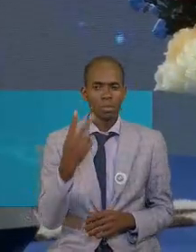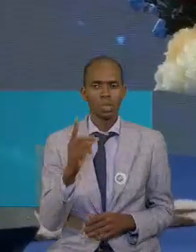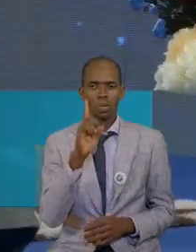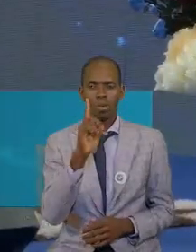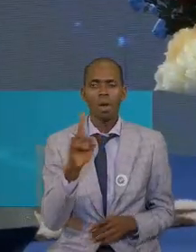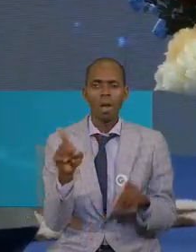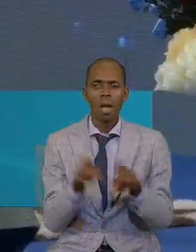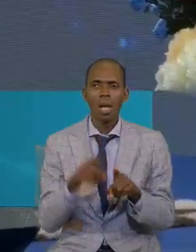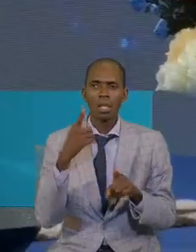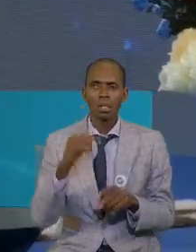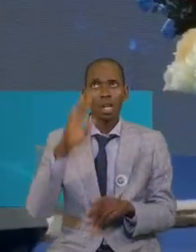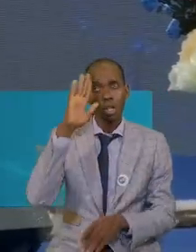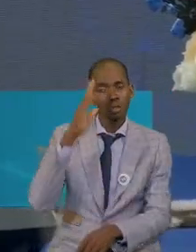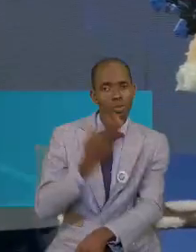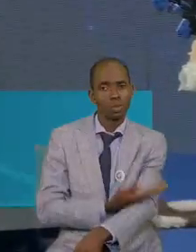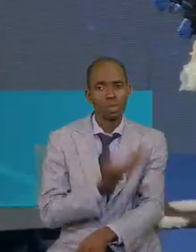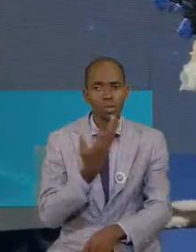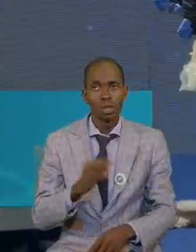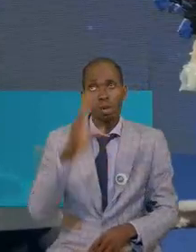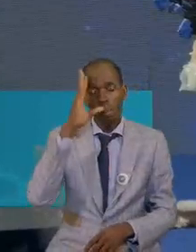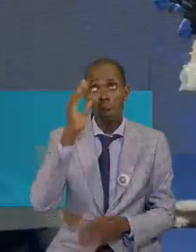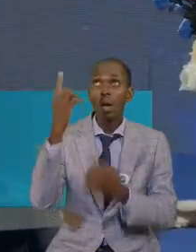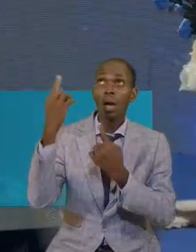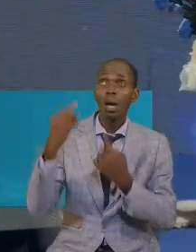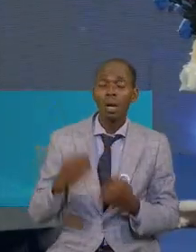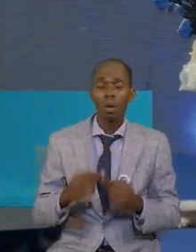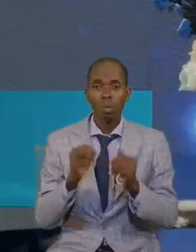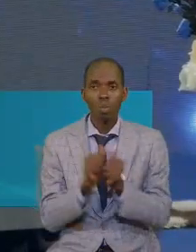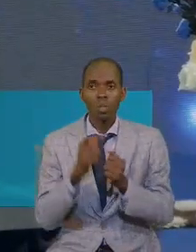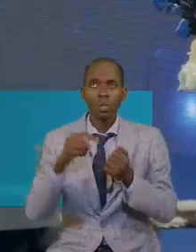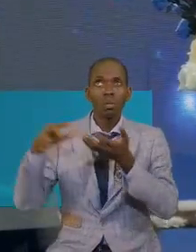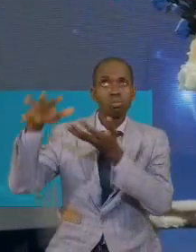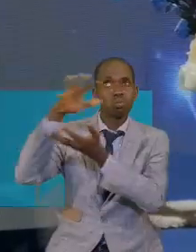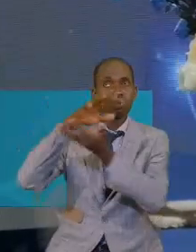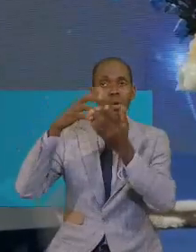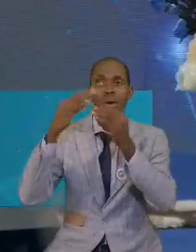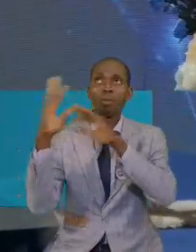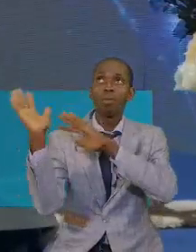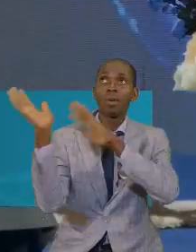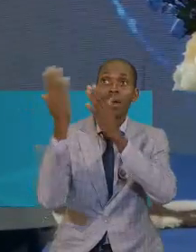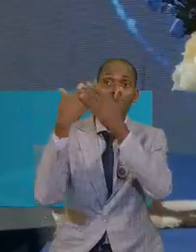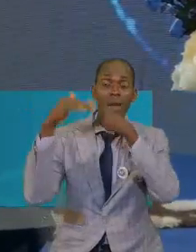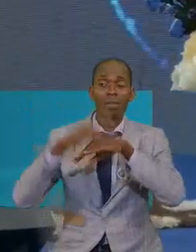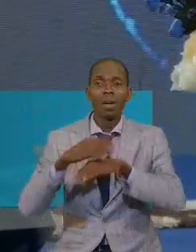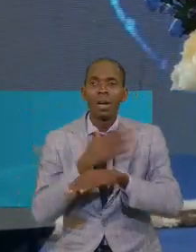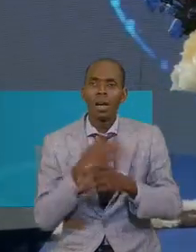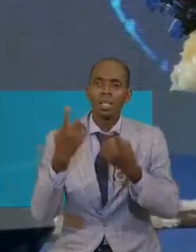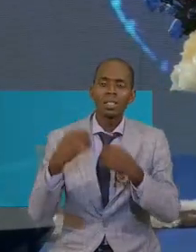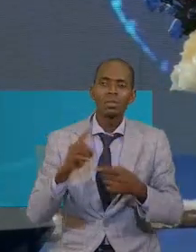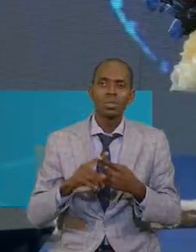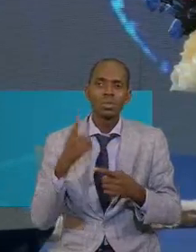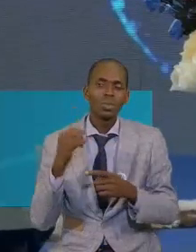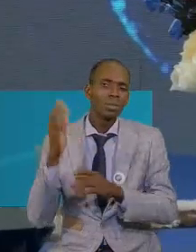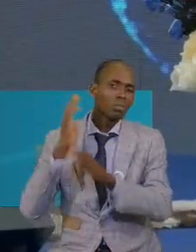Son of Man came with the clouds of heaven and came to the Ancient of Days,